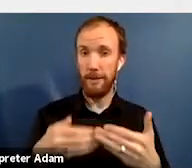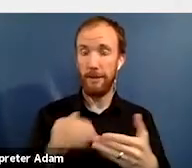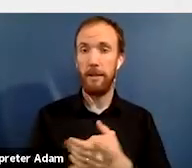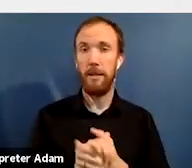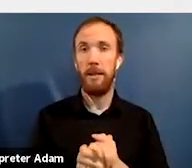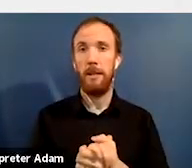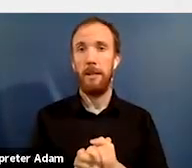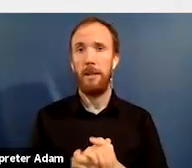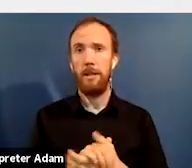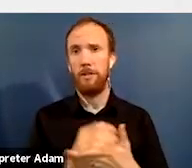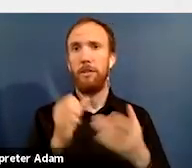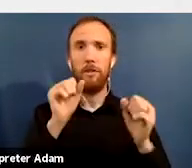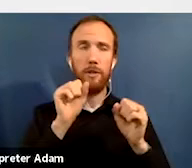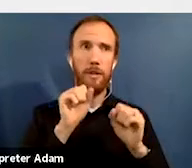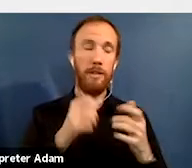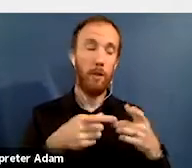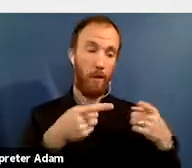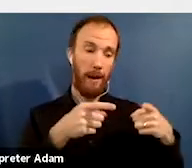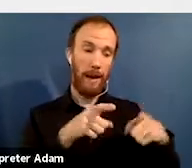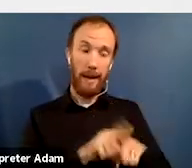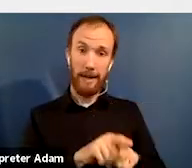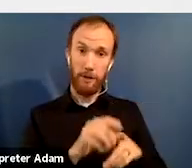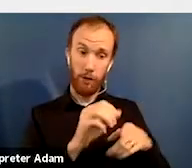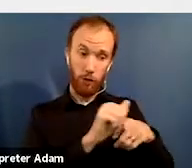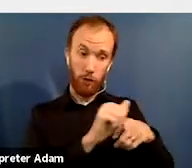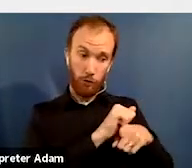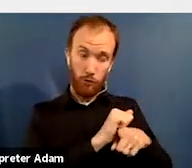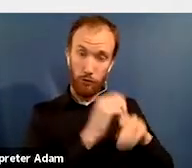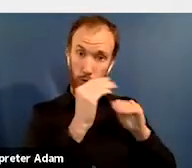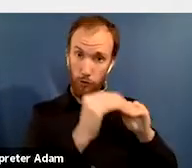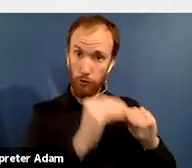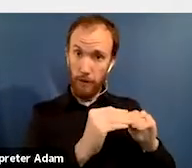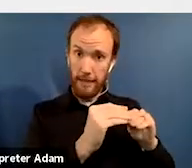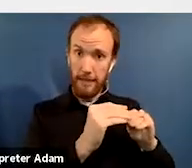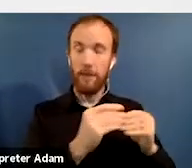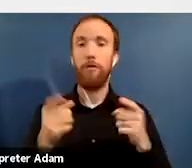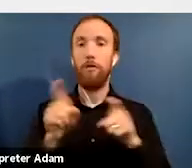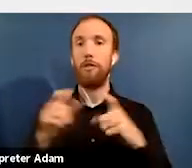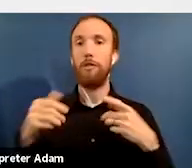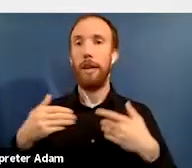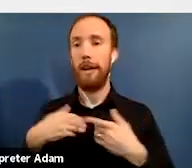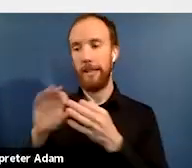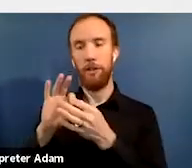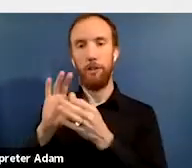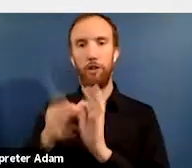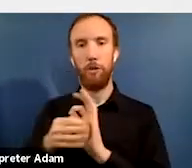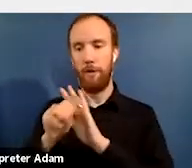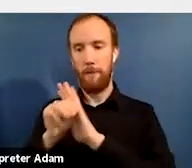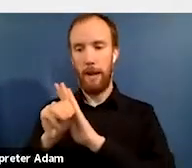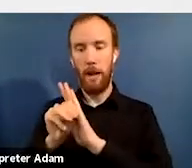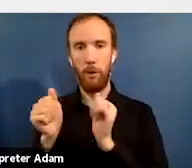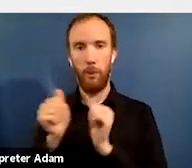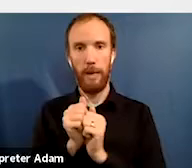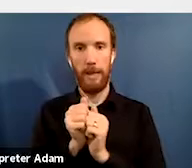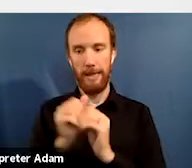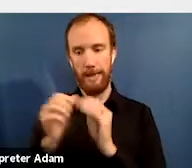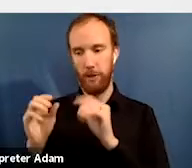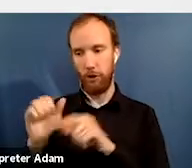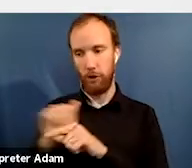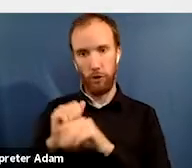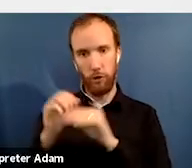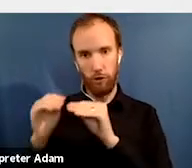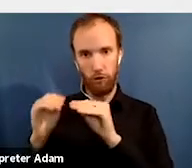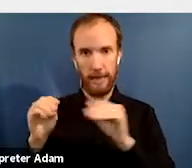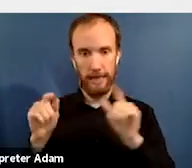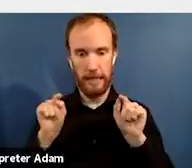it's like a symbiotic training. As you're training your model in your data set, you're also training this interpretable model alongside with it. So at the end of it, you have not just